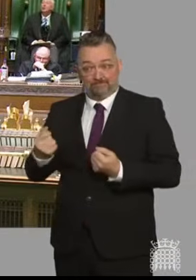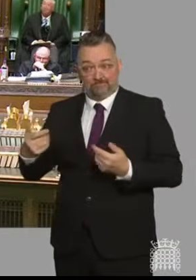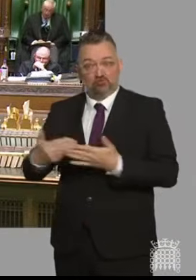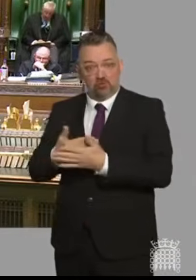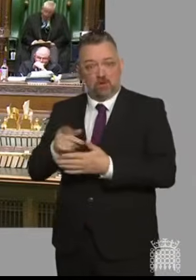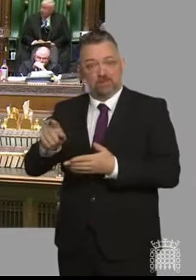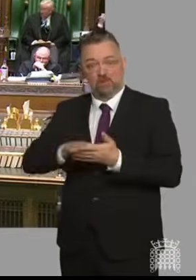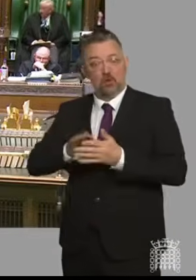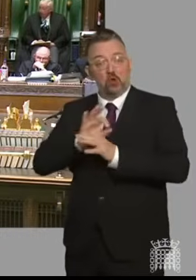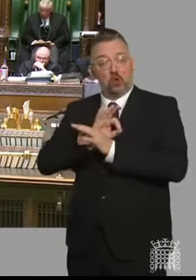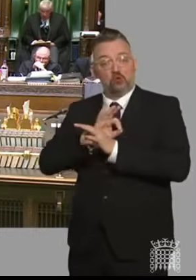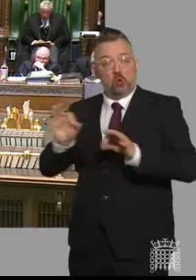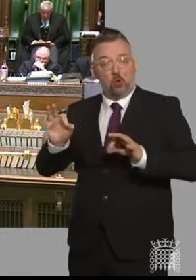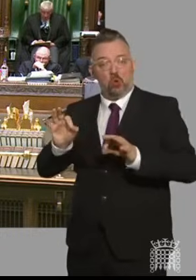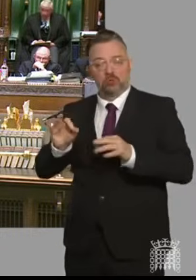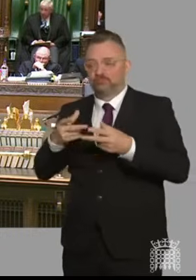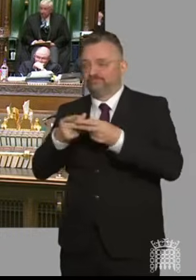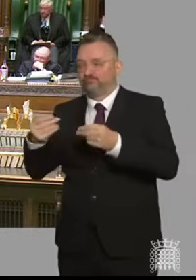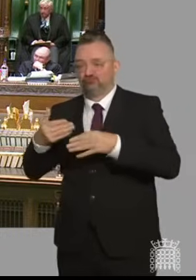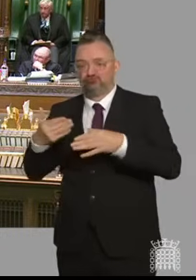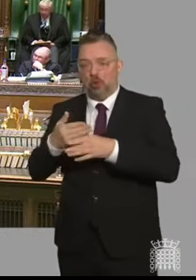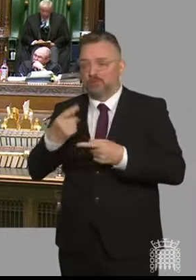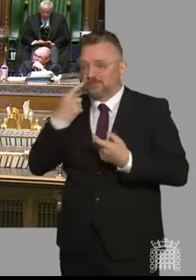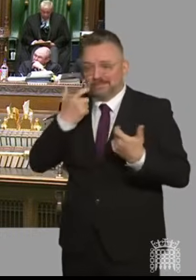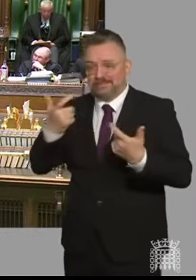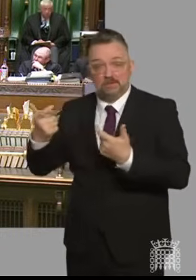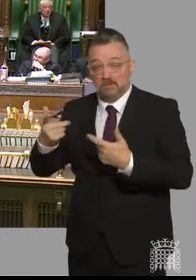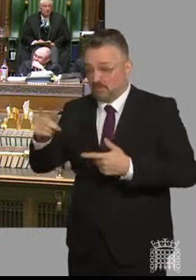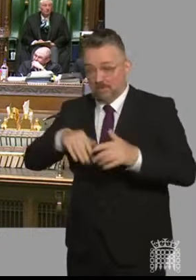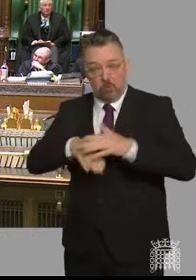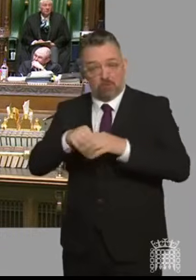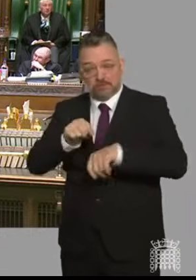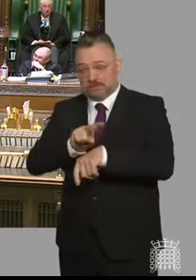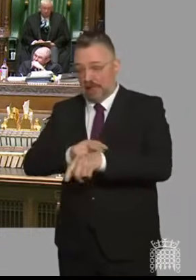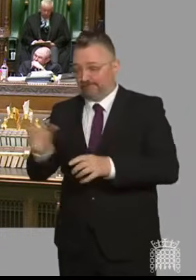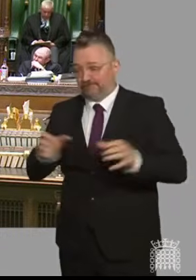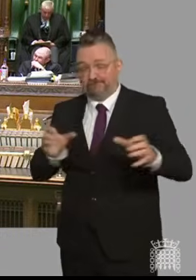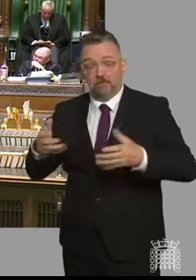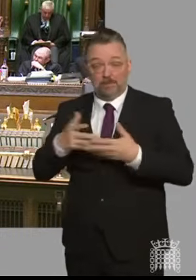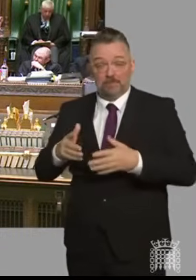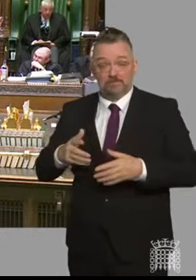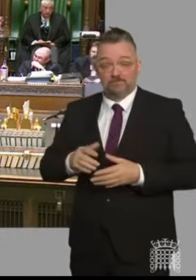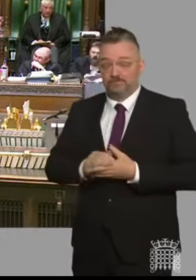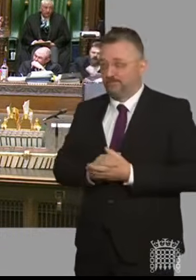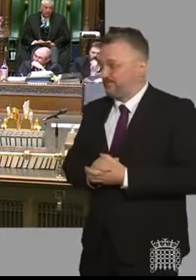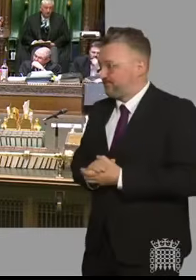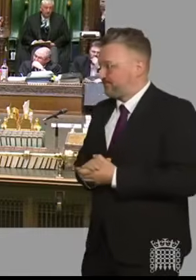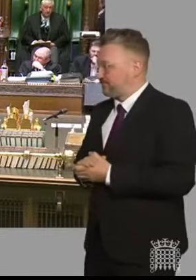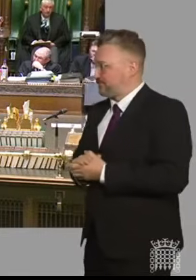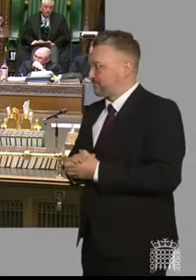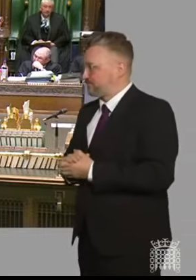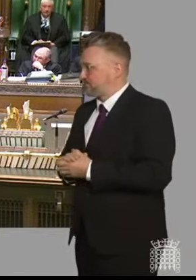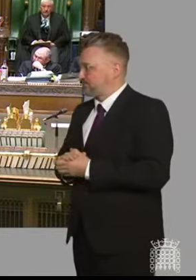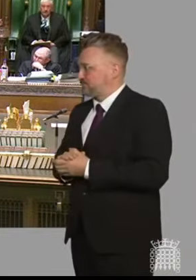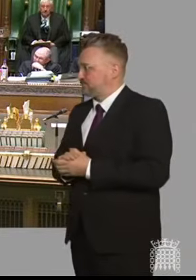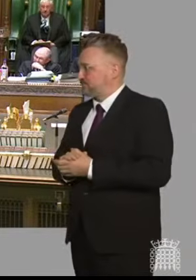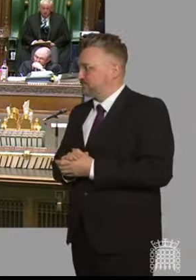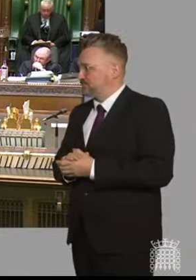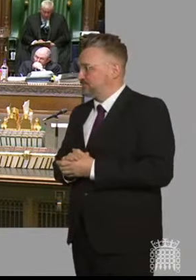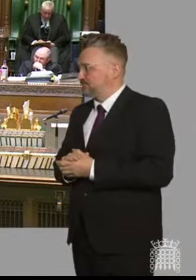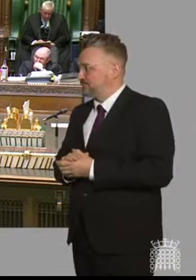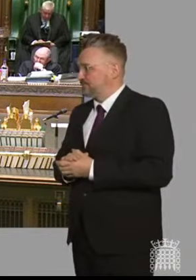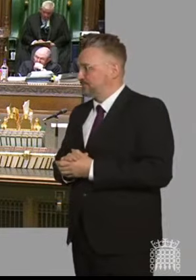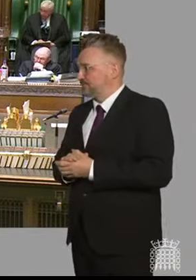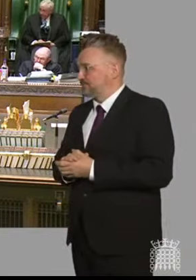achievement. Well, can I thank my honourable friend for highlighting the improvement in maternity services at the Royal Cornwall, and she in